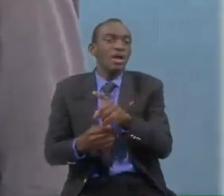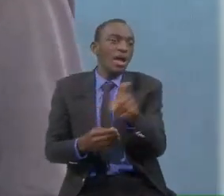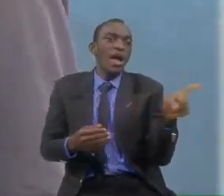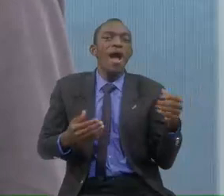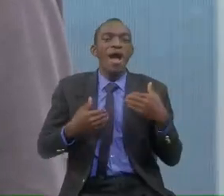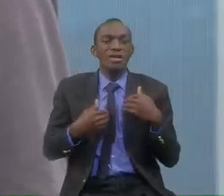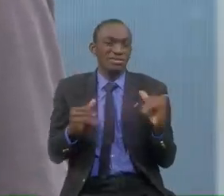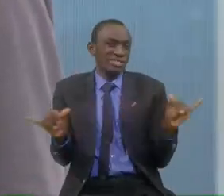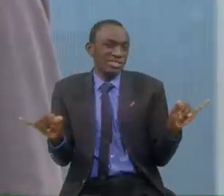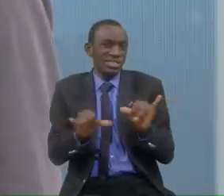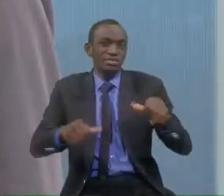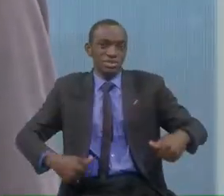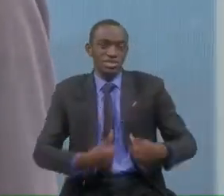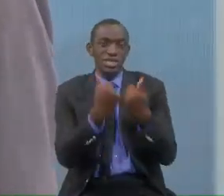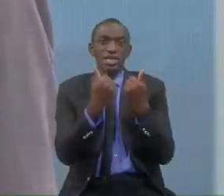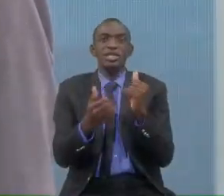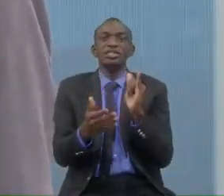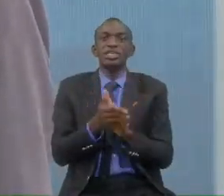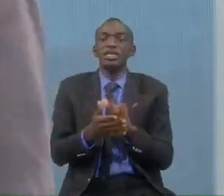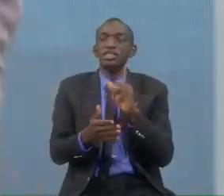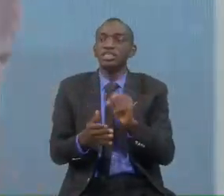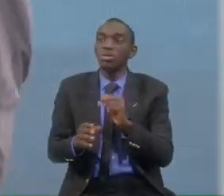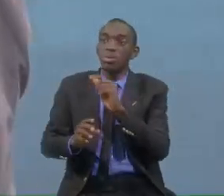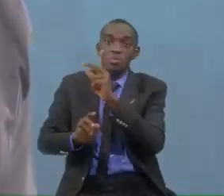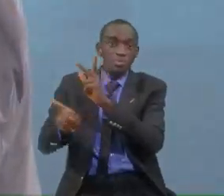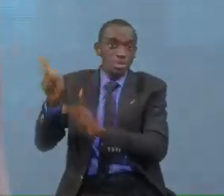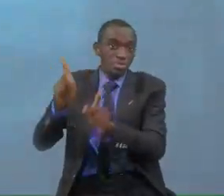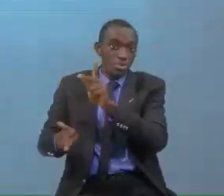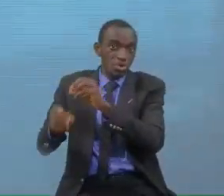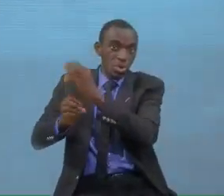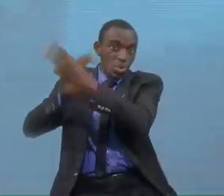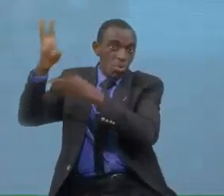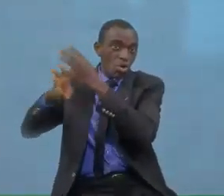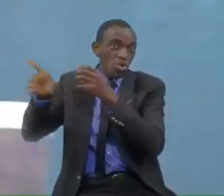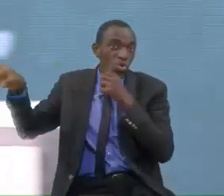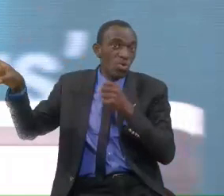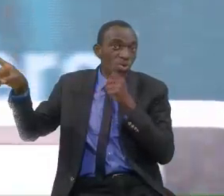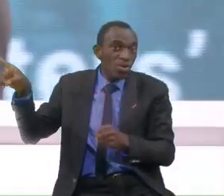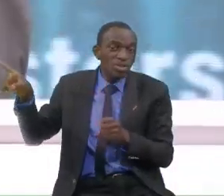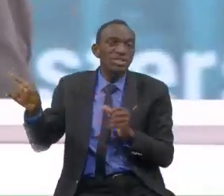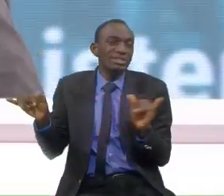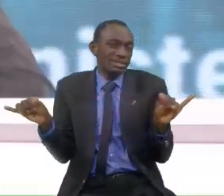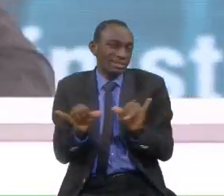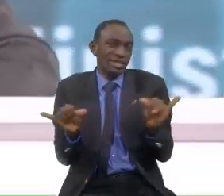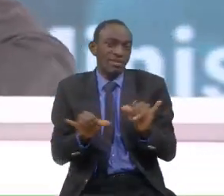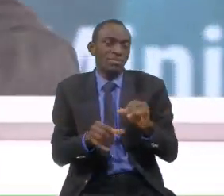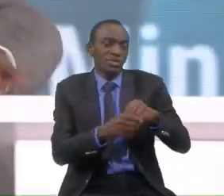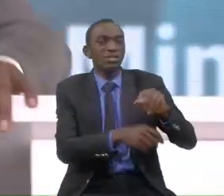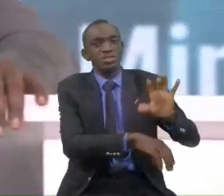that the elderly people of the world have. As you know, we grow older,